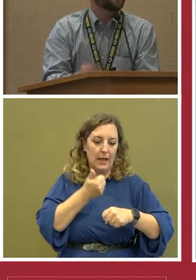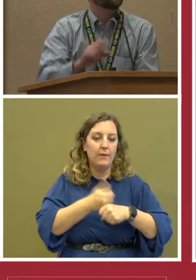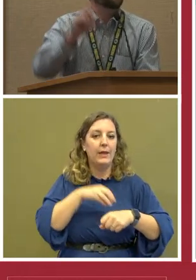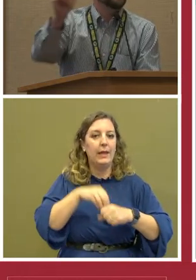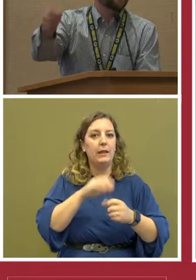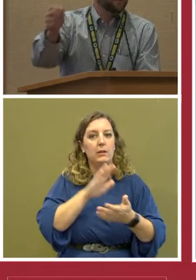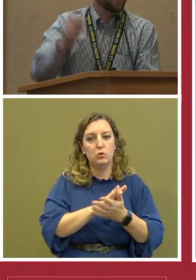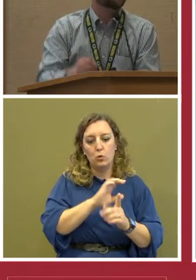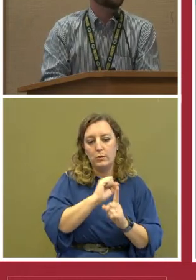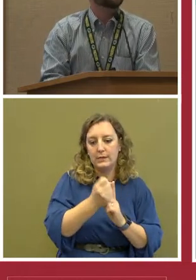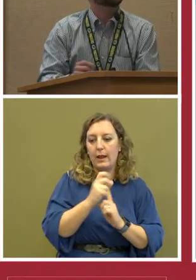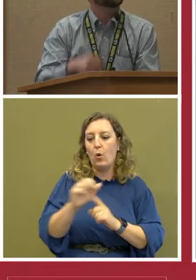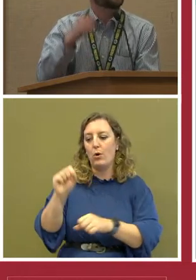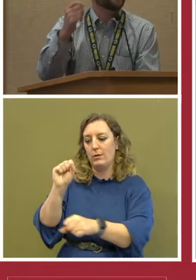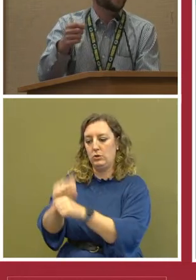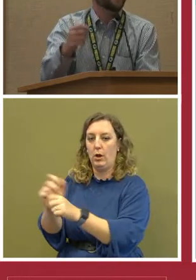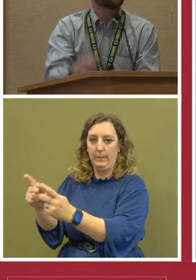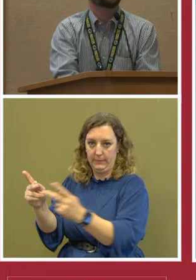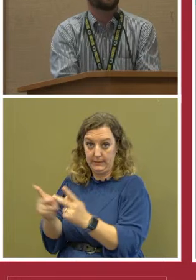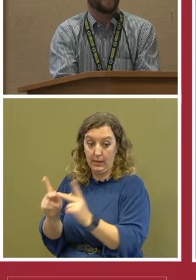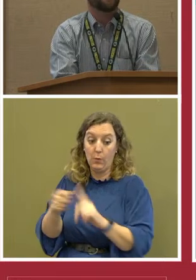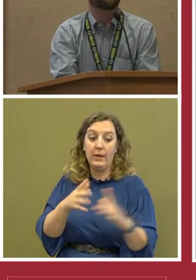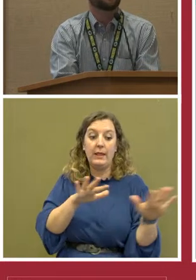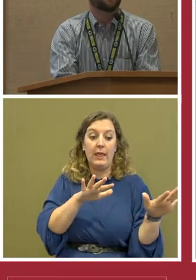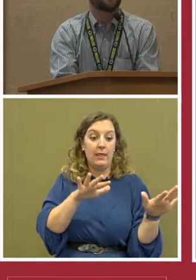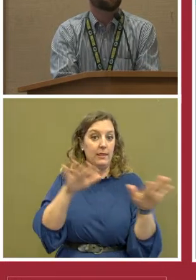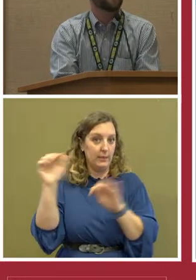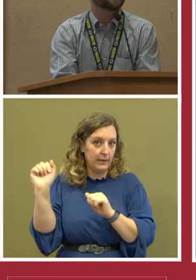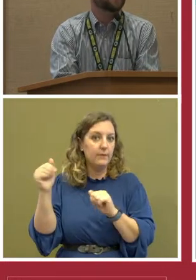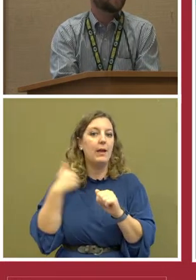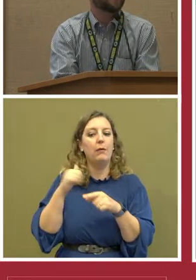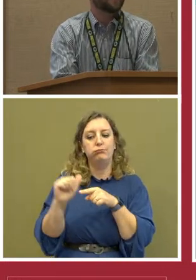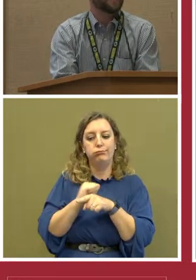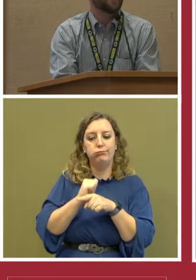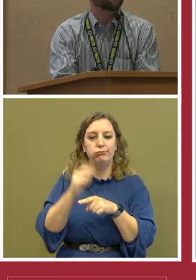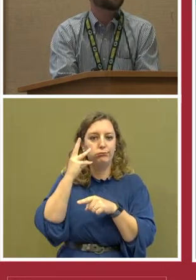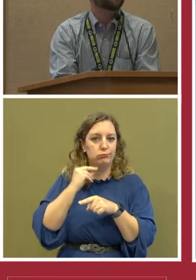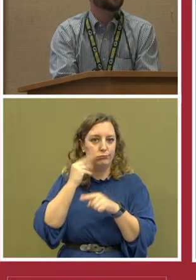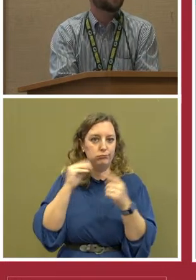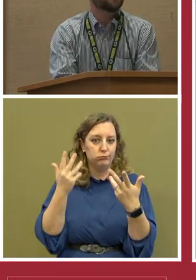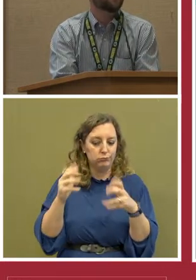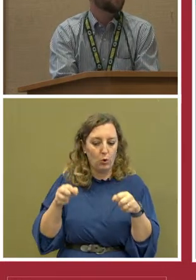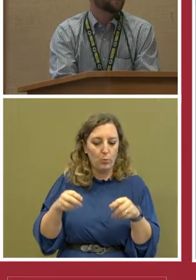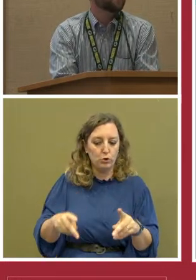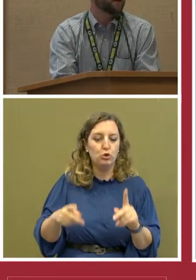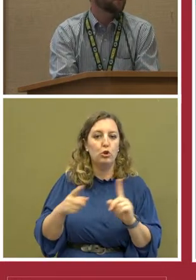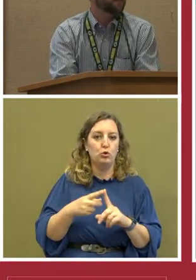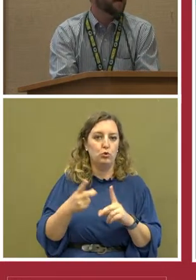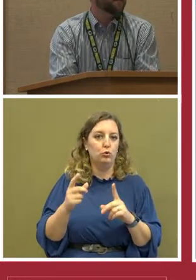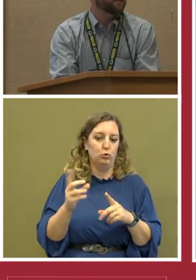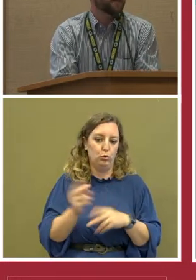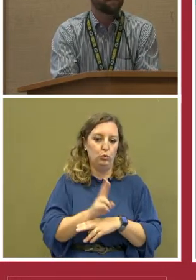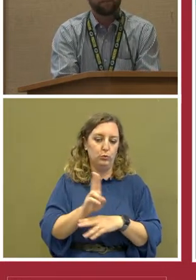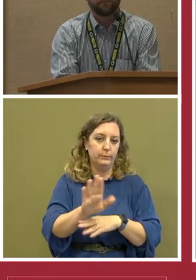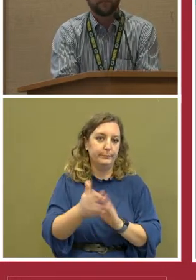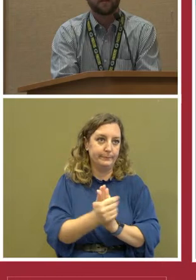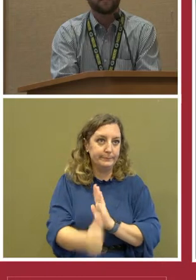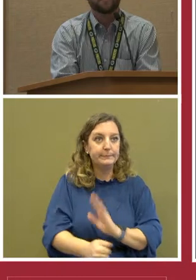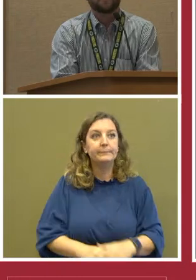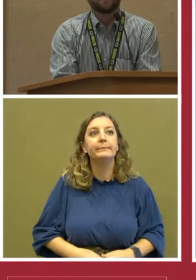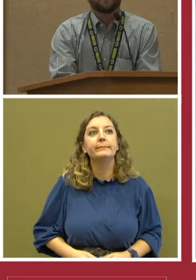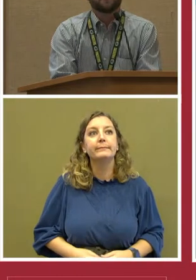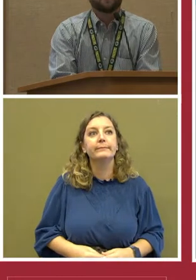school setting or at the job site. So when they leave, they'll have practiced and had opportunities to do the things that are gonna be asked of them.